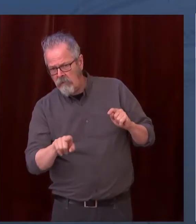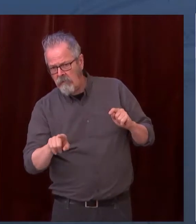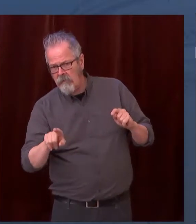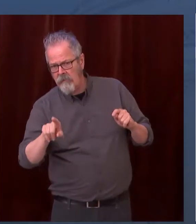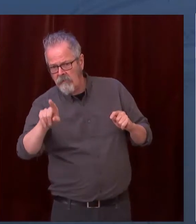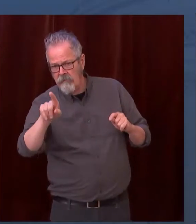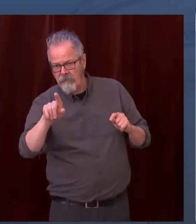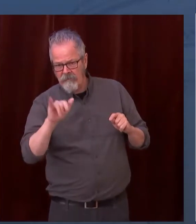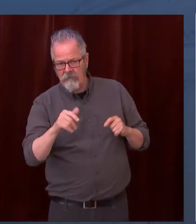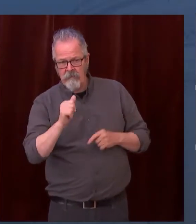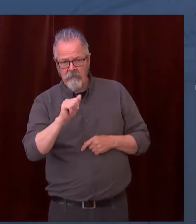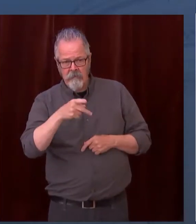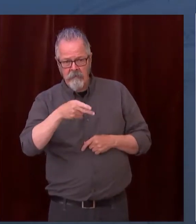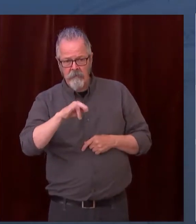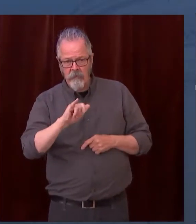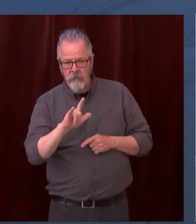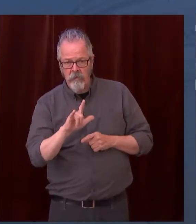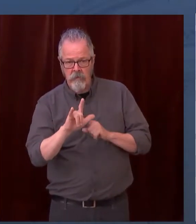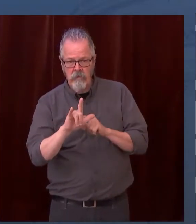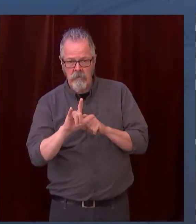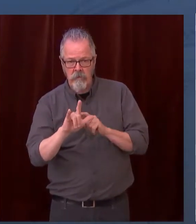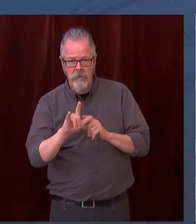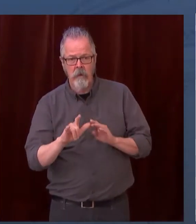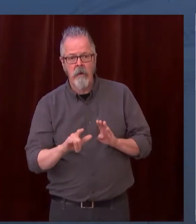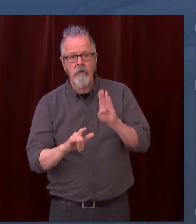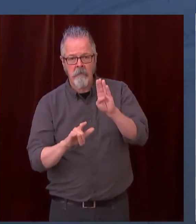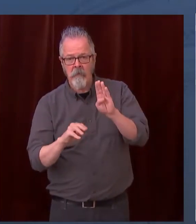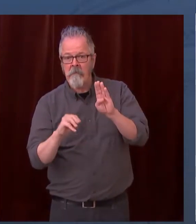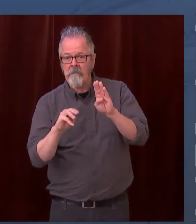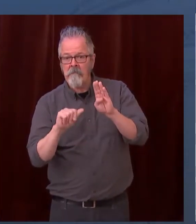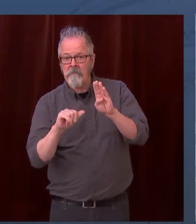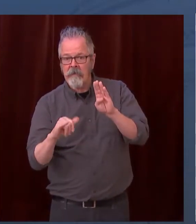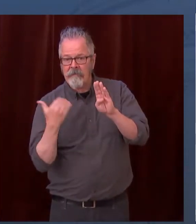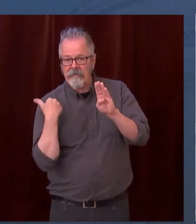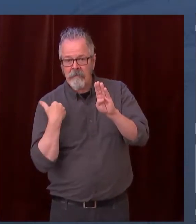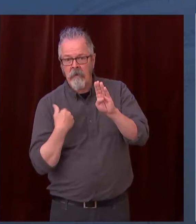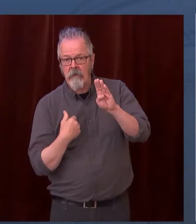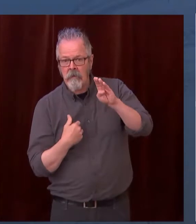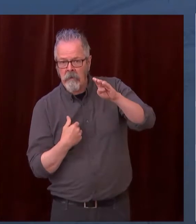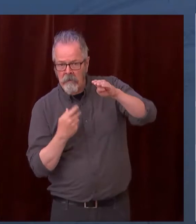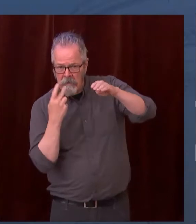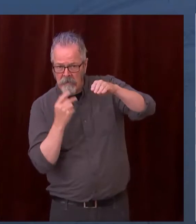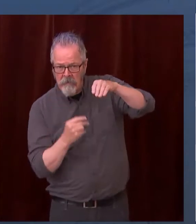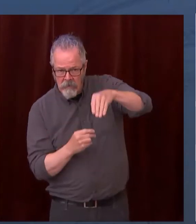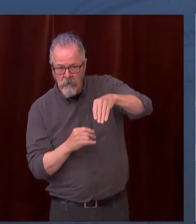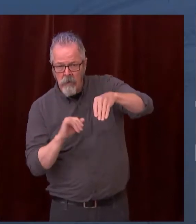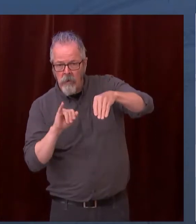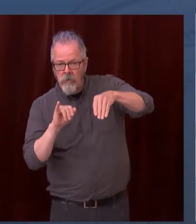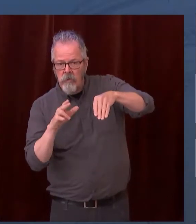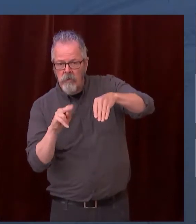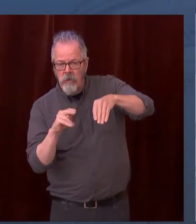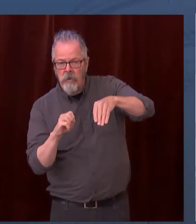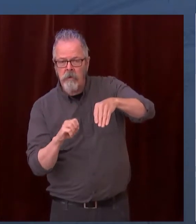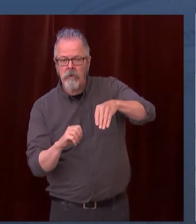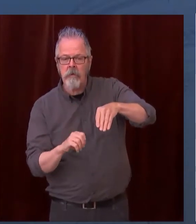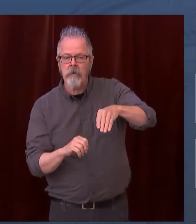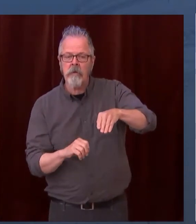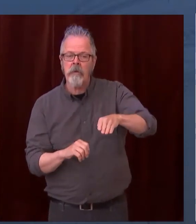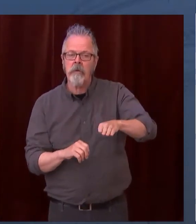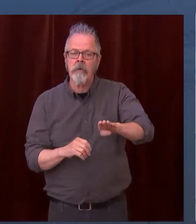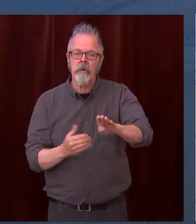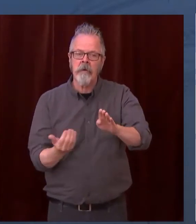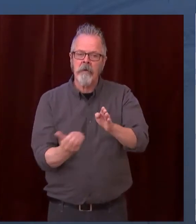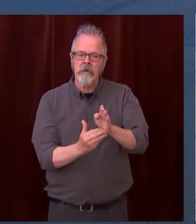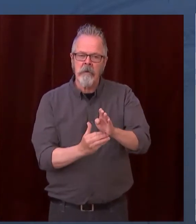and May, started to go up in June, and now is basically at the same level it was at the peak infection rate that